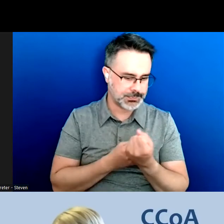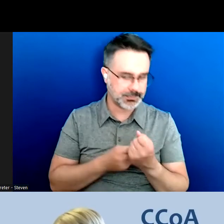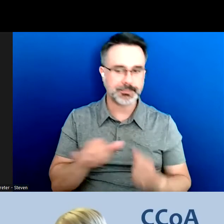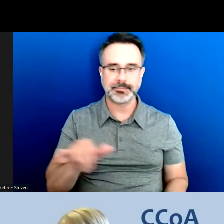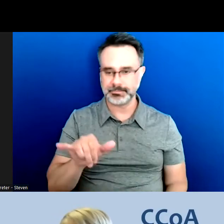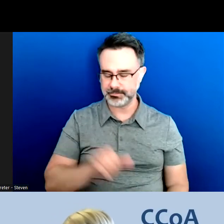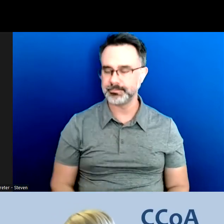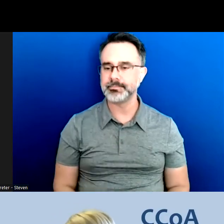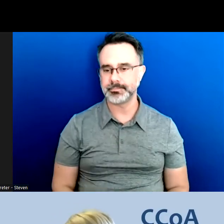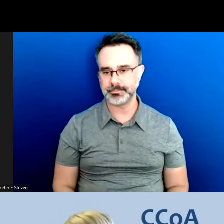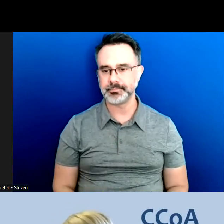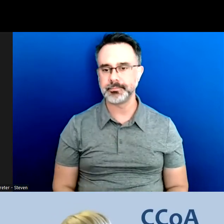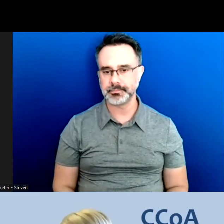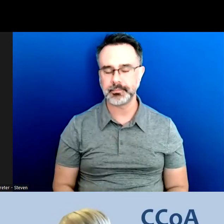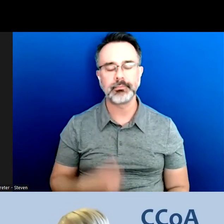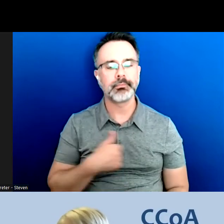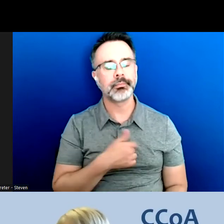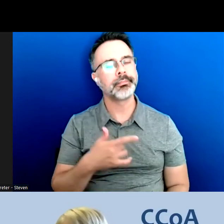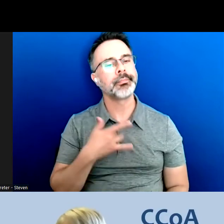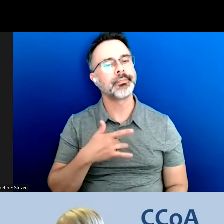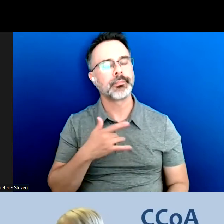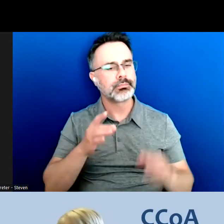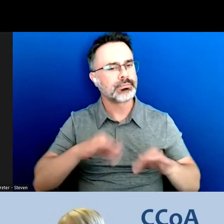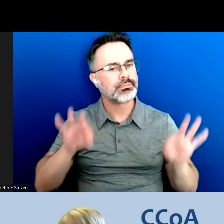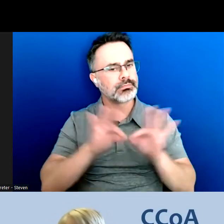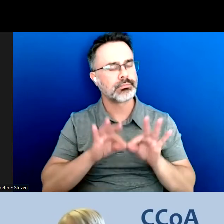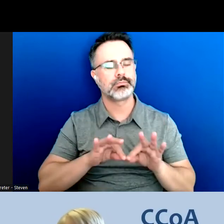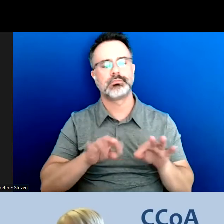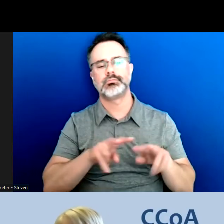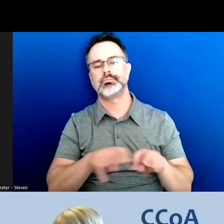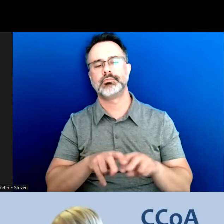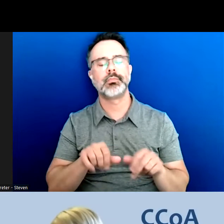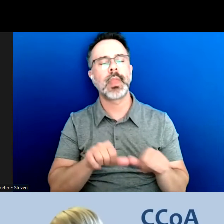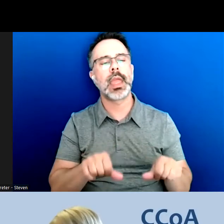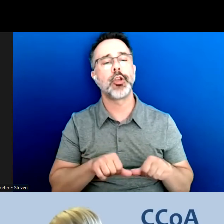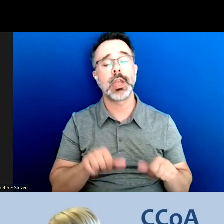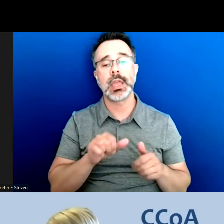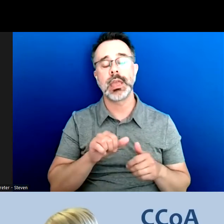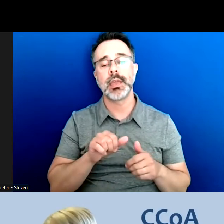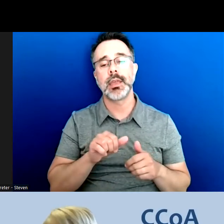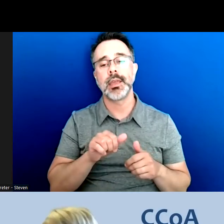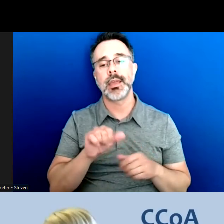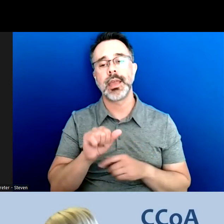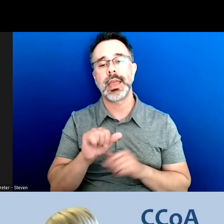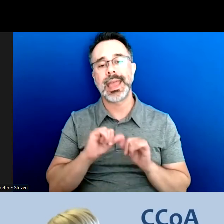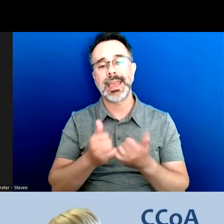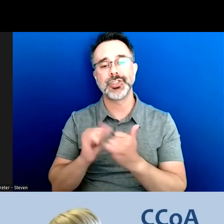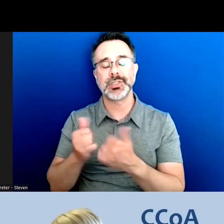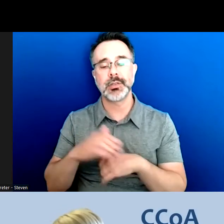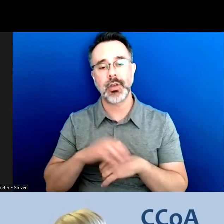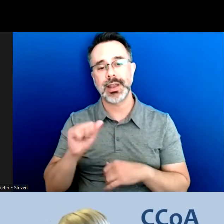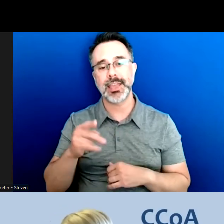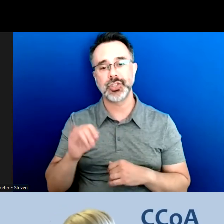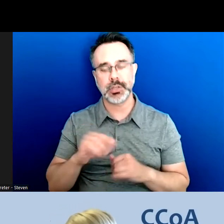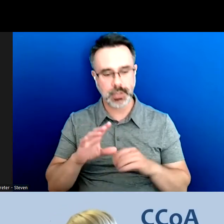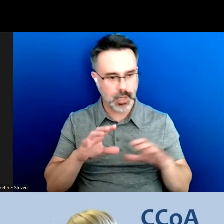well. We also feel it's very important to look at how our area agencies on aging can meet the needs of the local citizens in